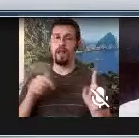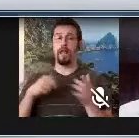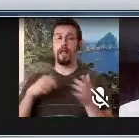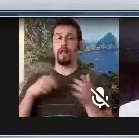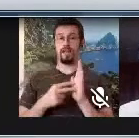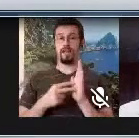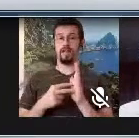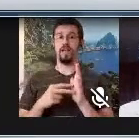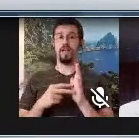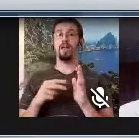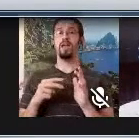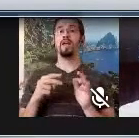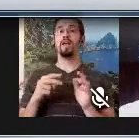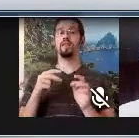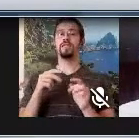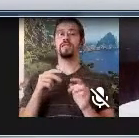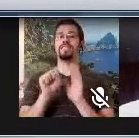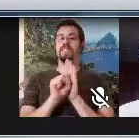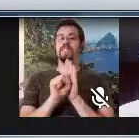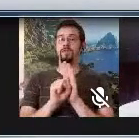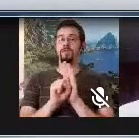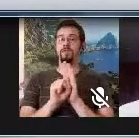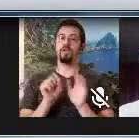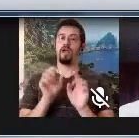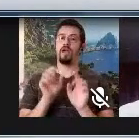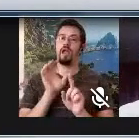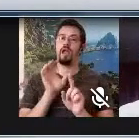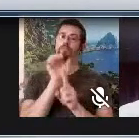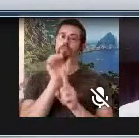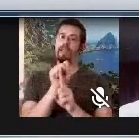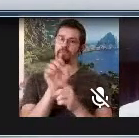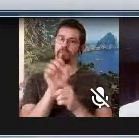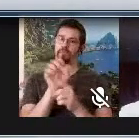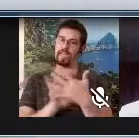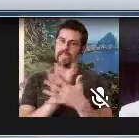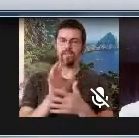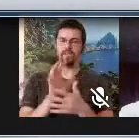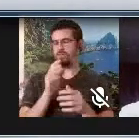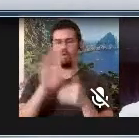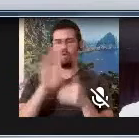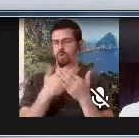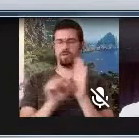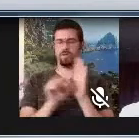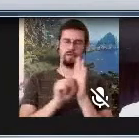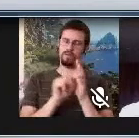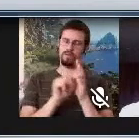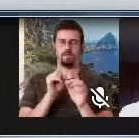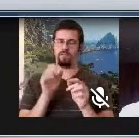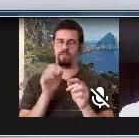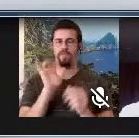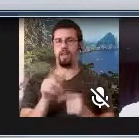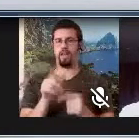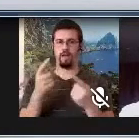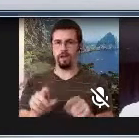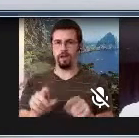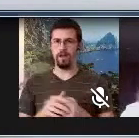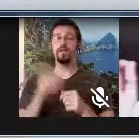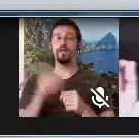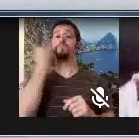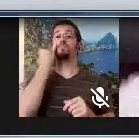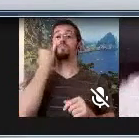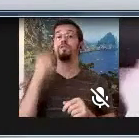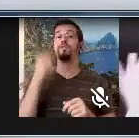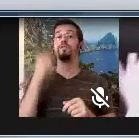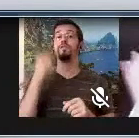that's shared by all symbolic systems, including notation. So, for example, if I write the